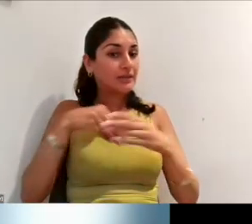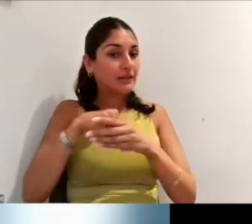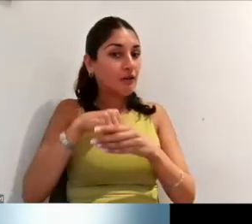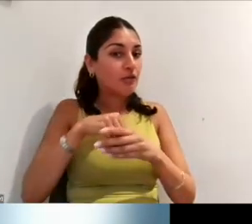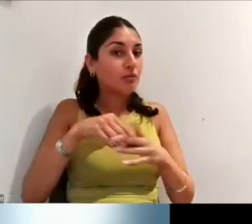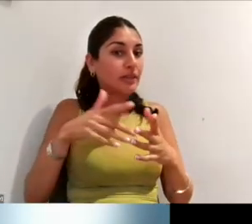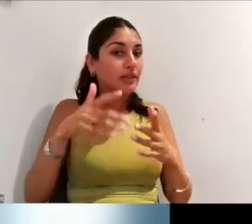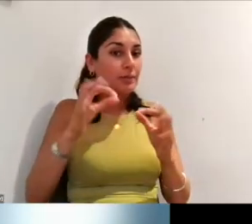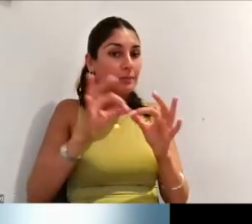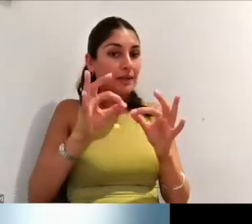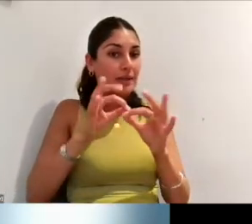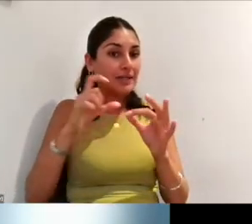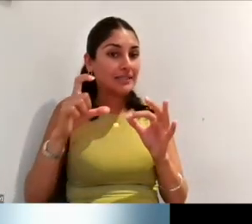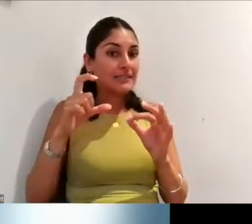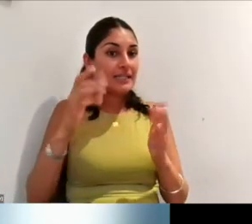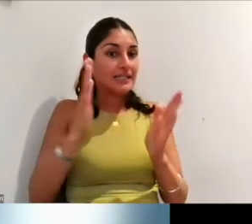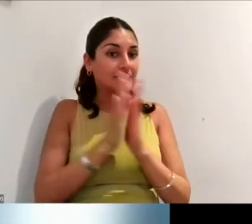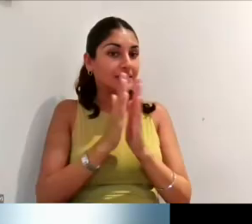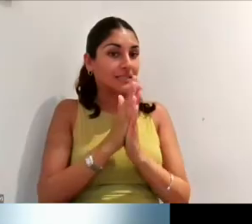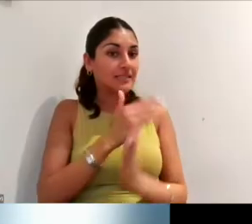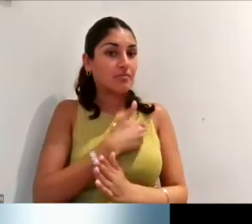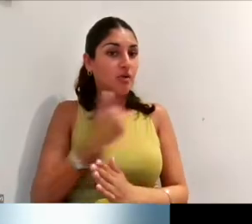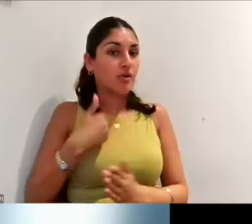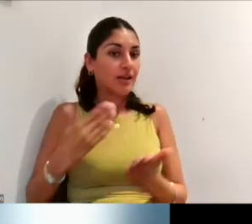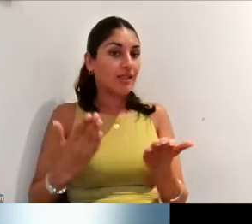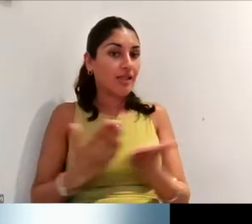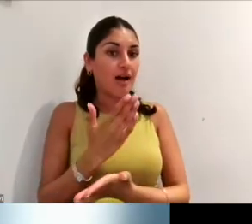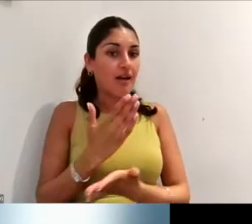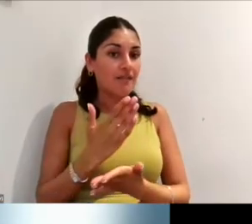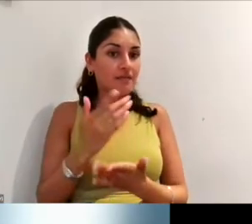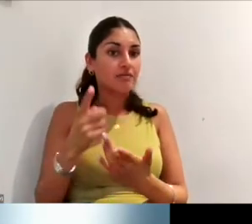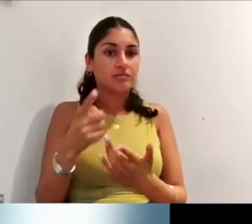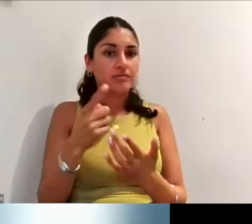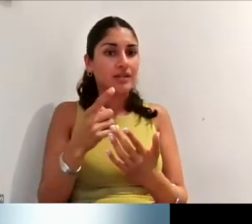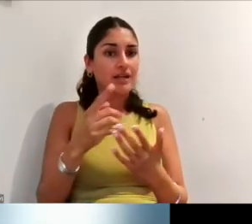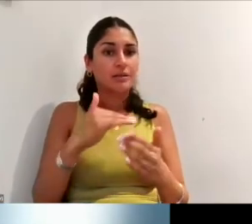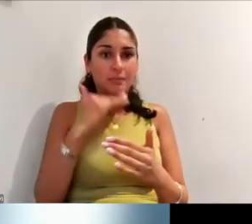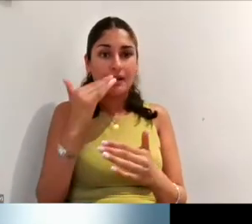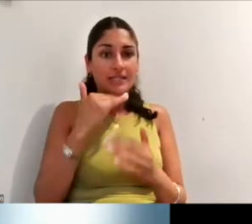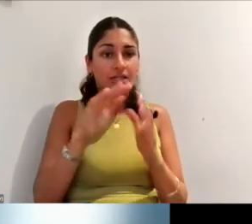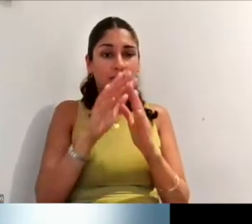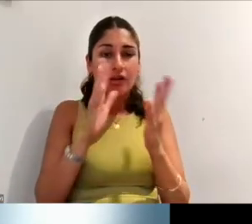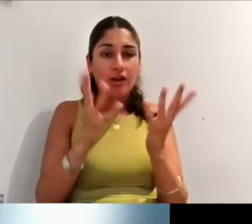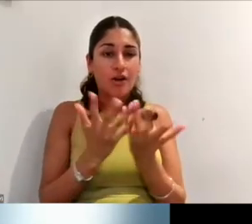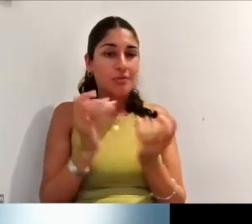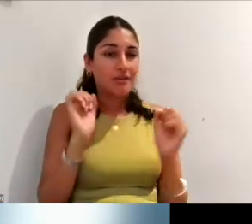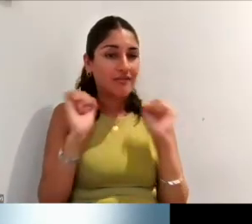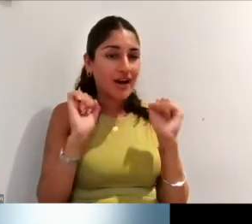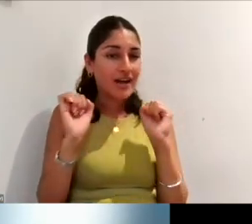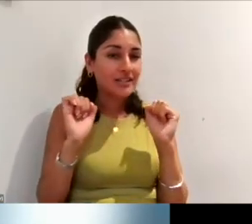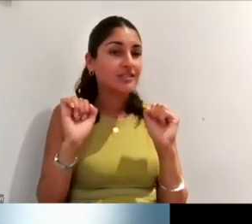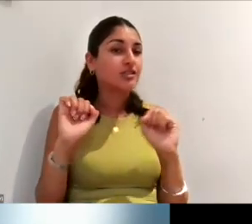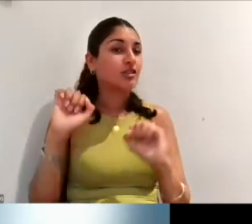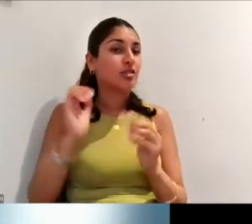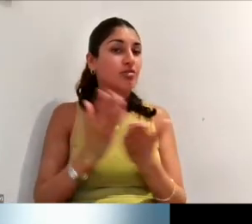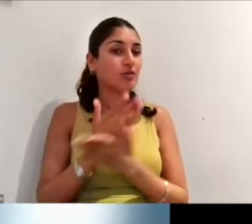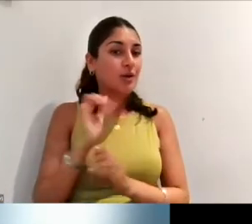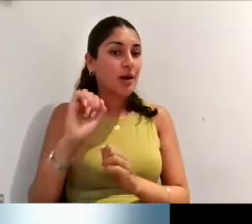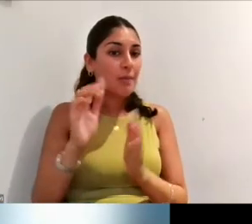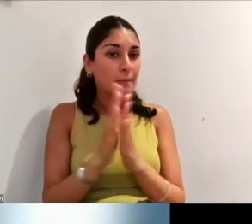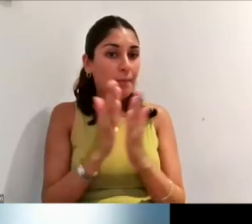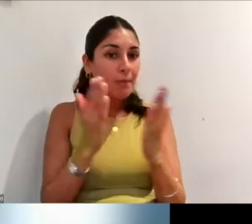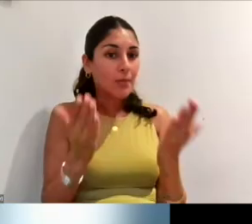Please, which she's absolutely drawn global attention through her books called